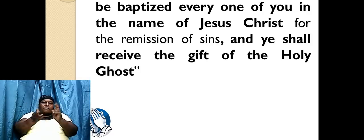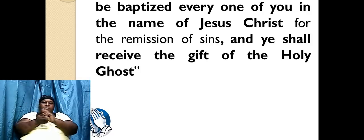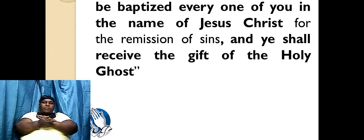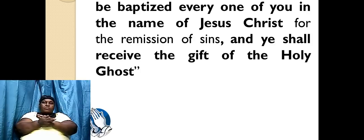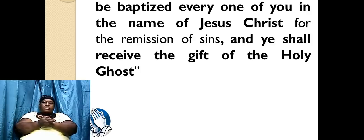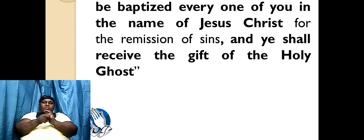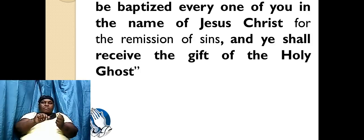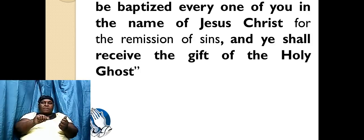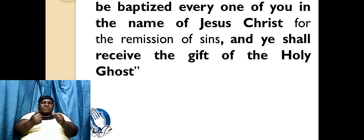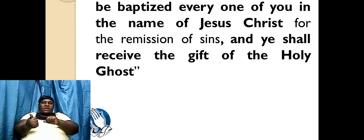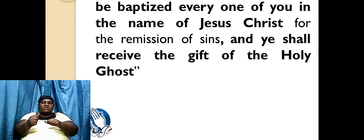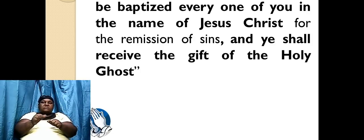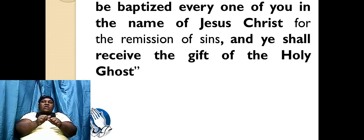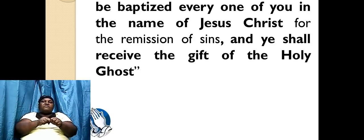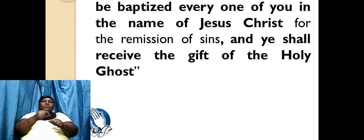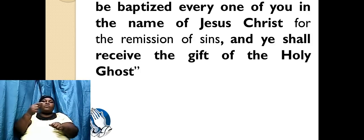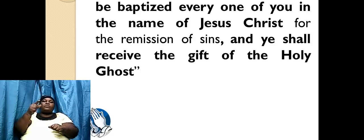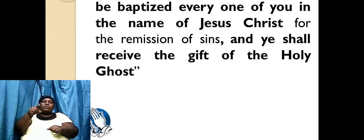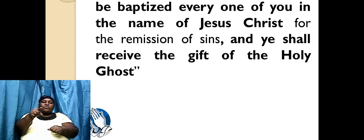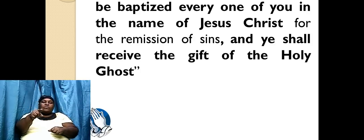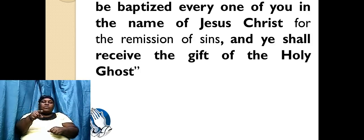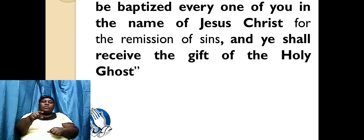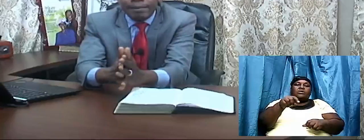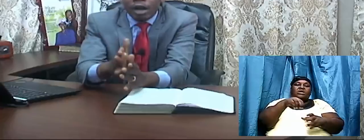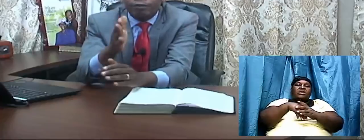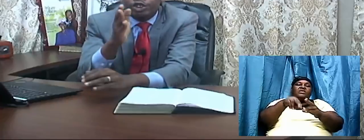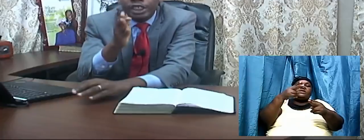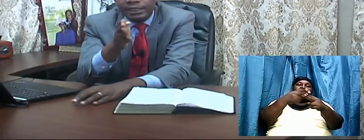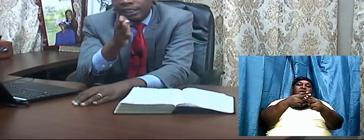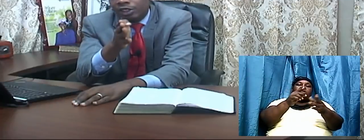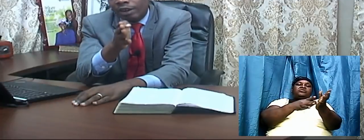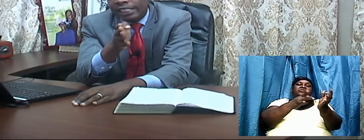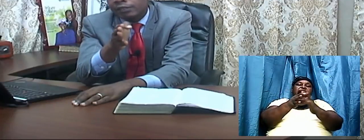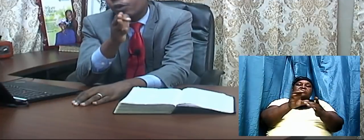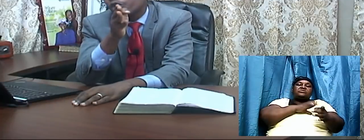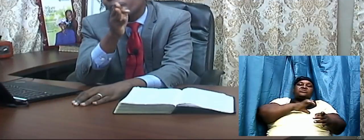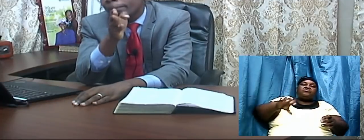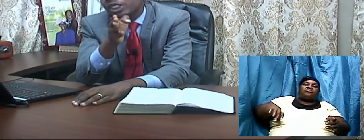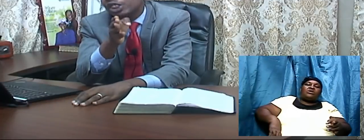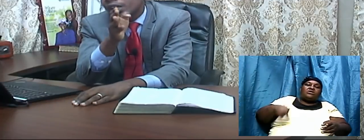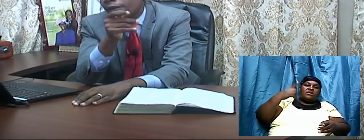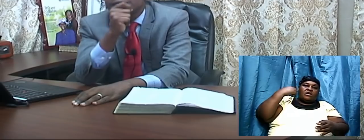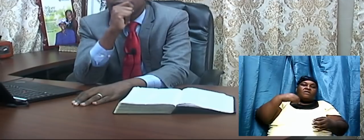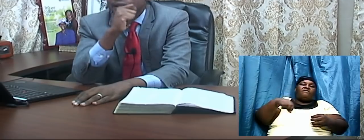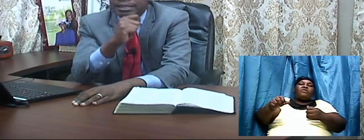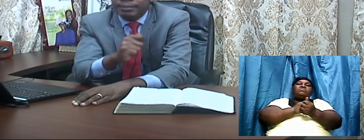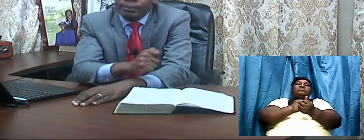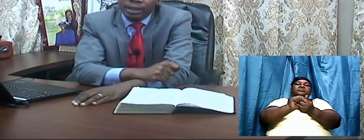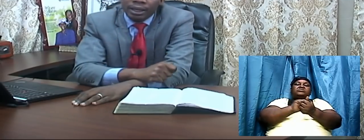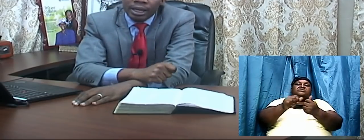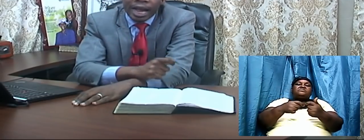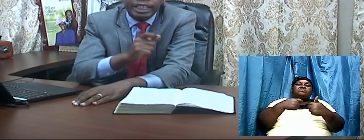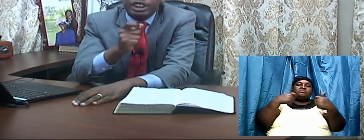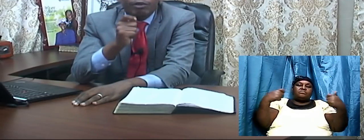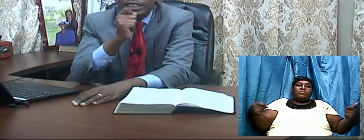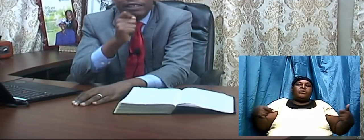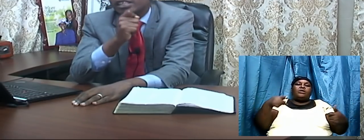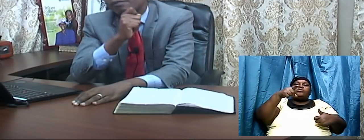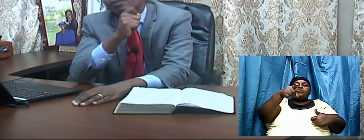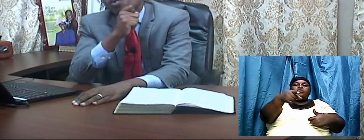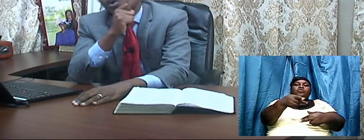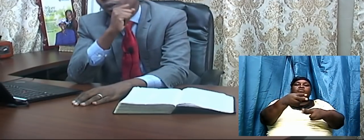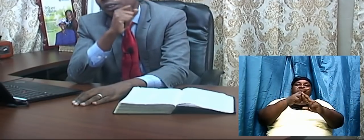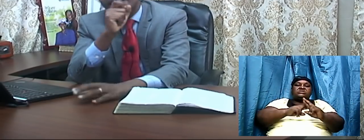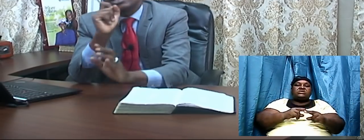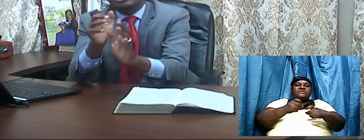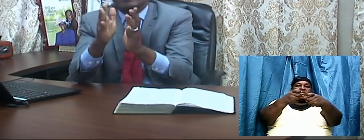baptized every one of you in the name of Jesus Christ for the remission of sins and he shall receive